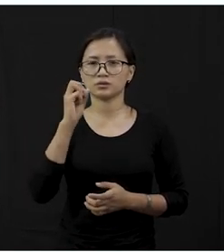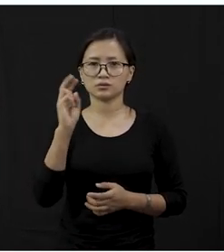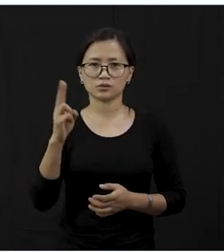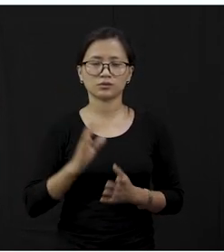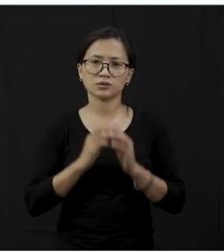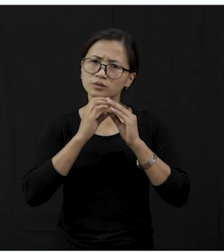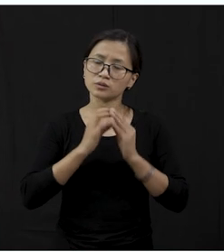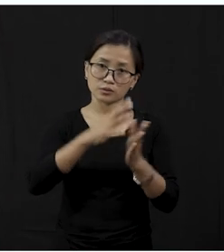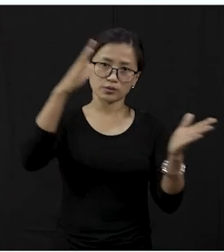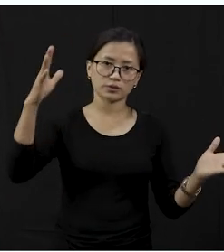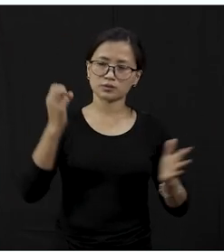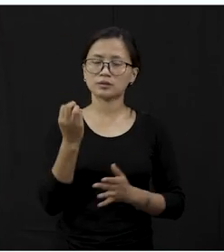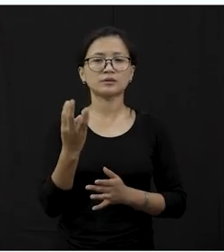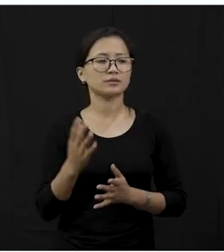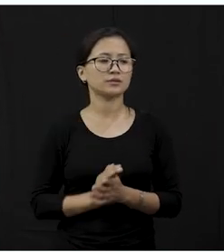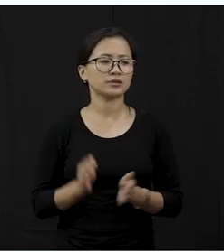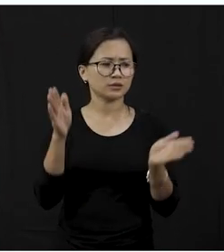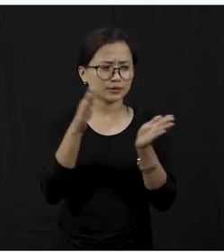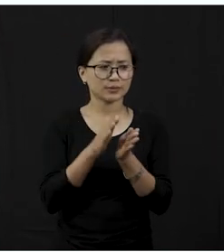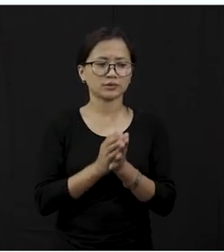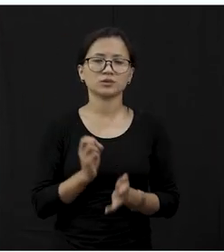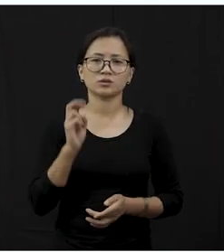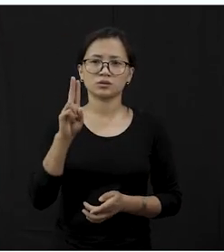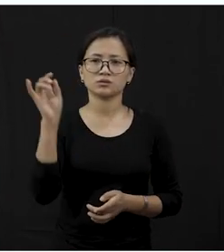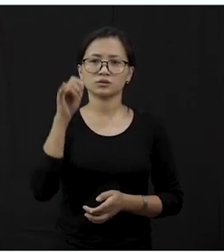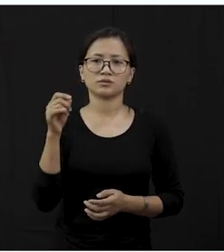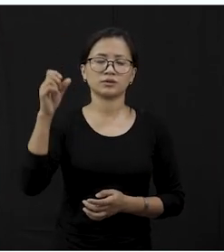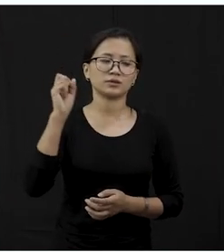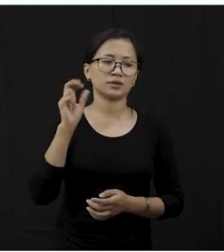9,862 is the greatest number. The smallest number is